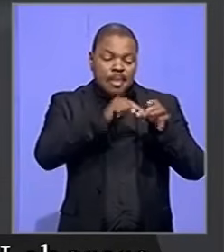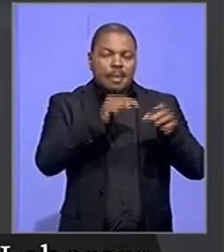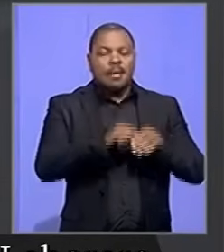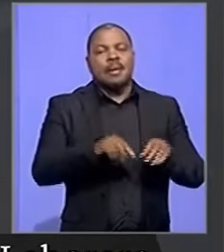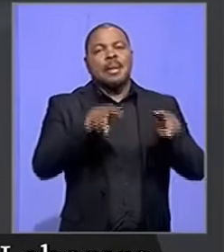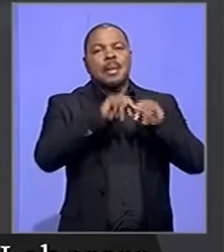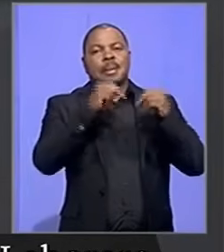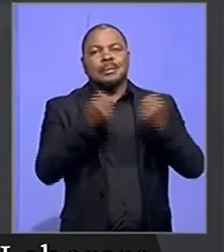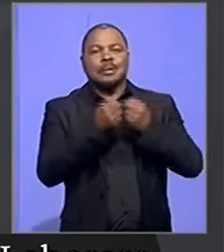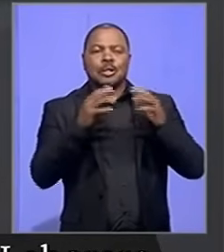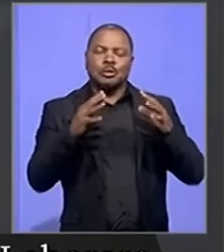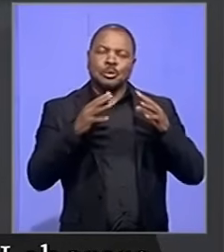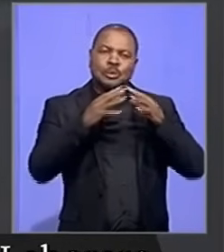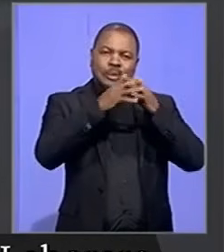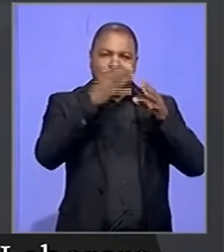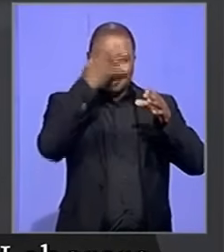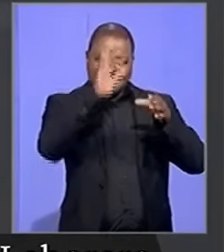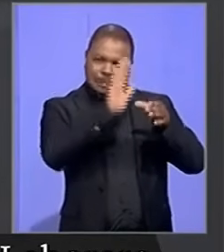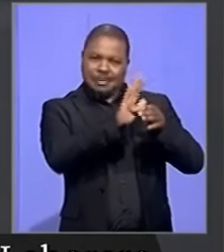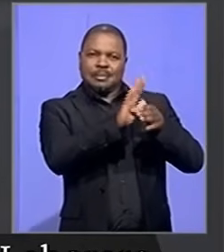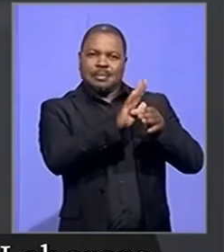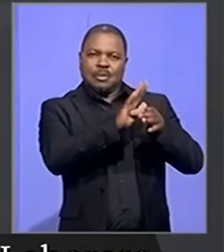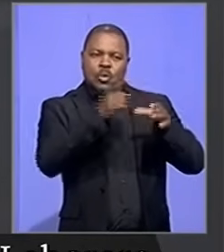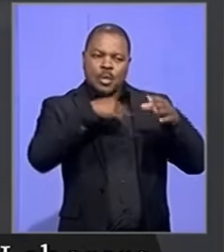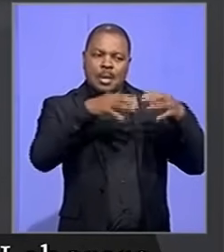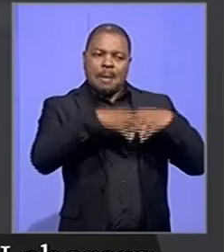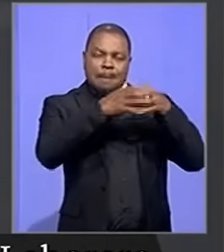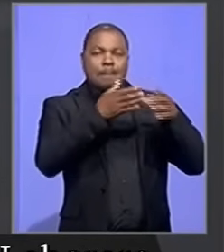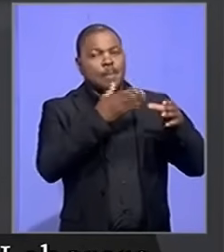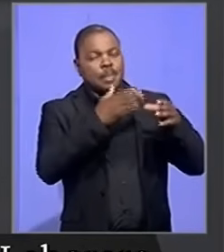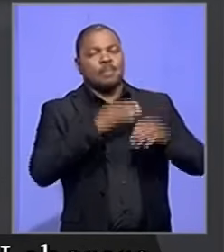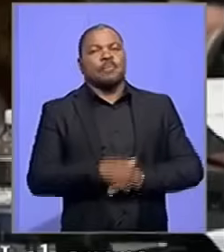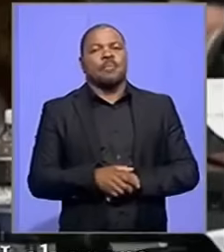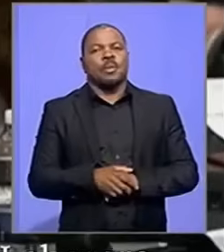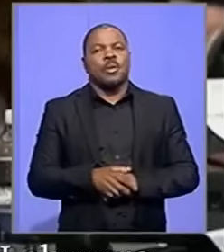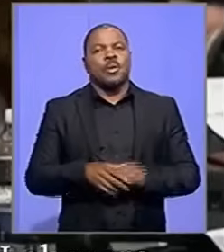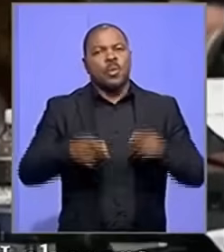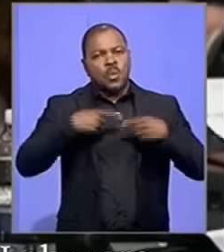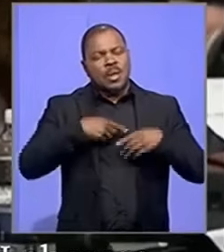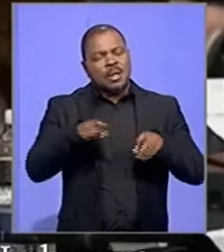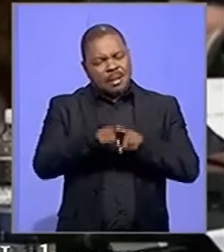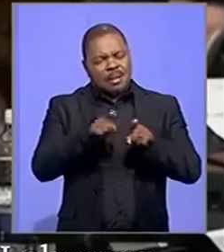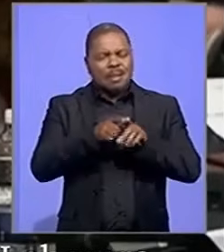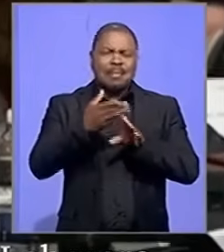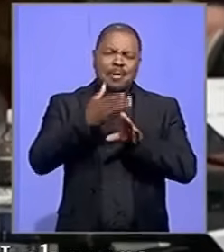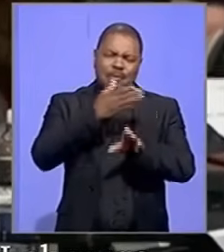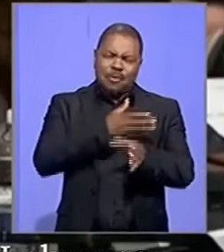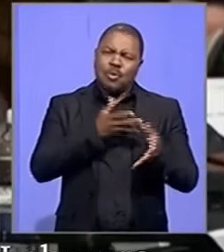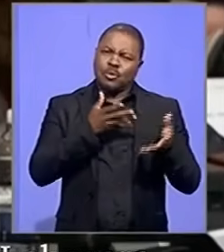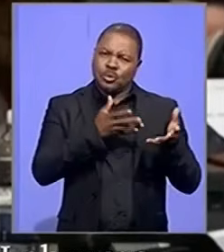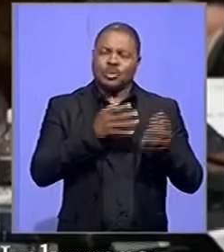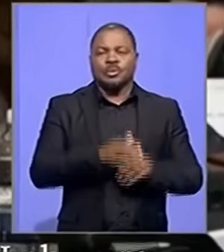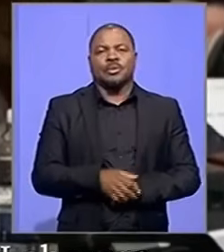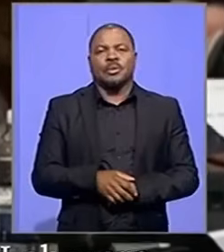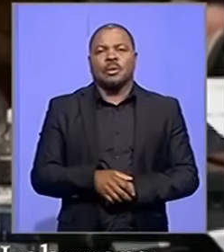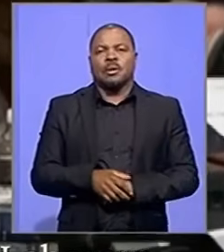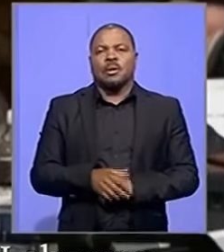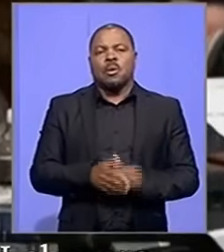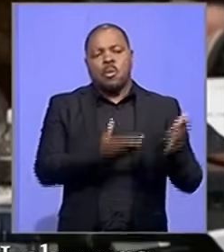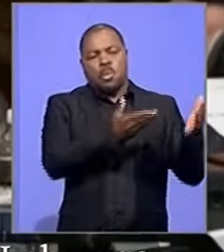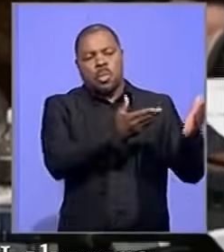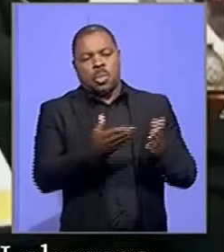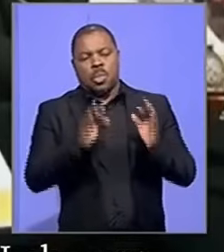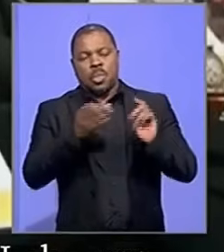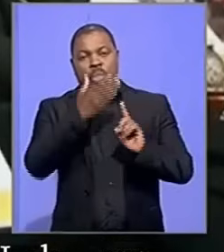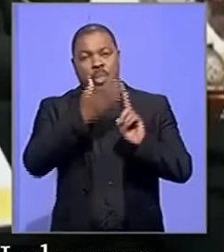of national unity that we are constituting, and we've been here before. Moletlo wa go tlhomamiša o tla